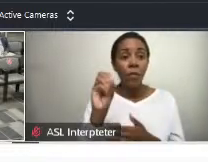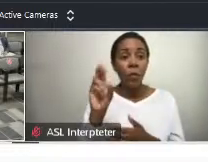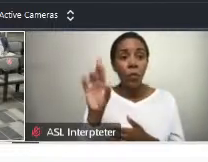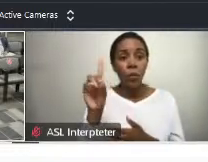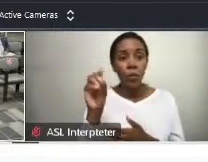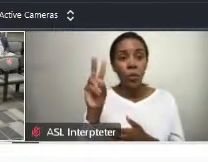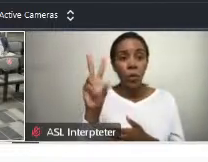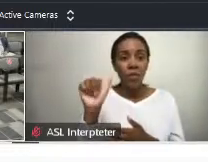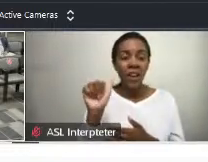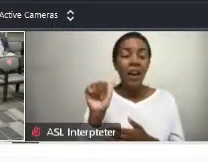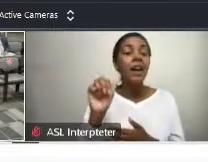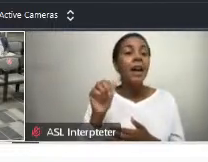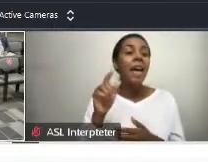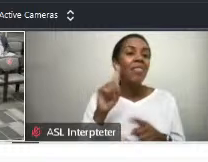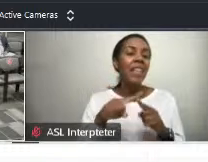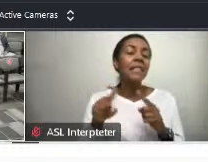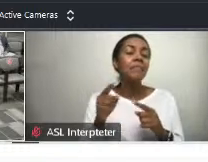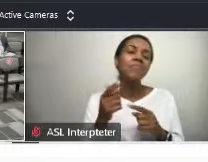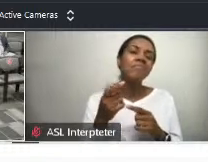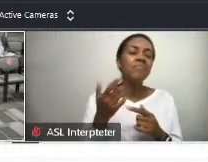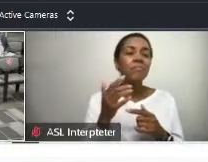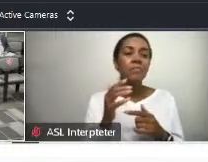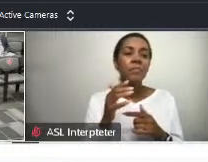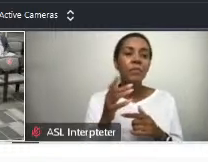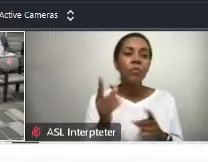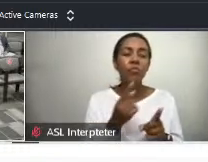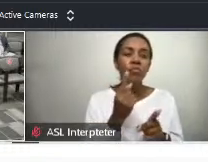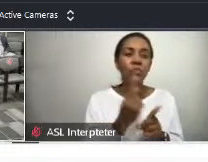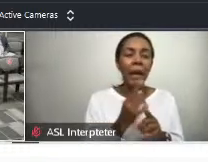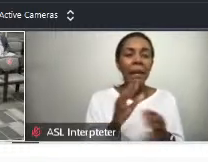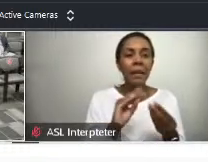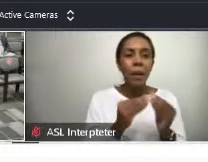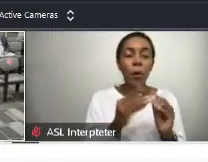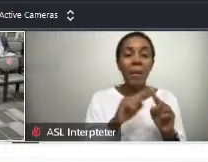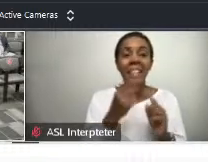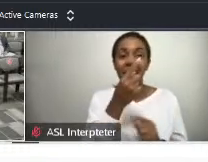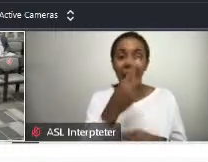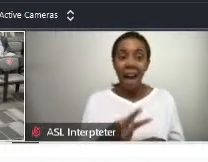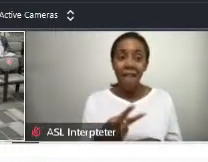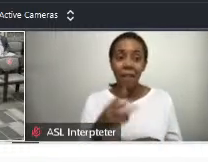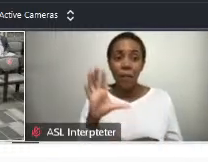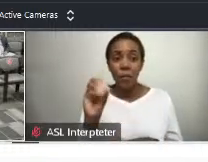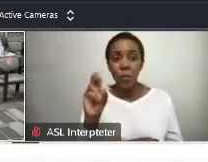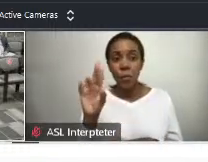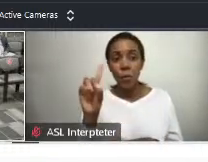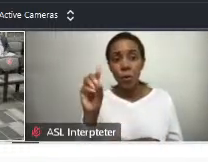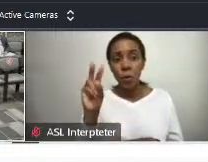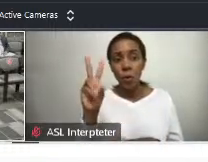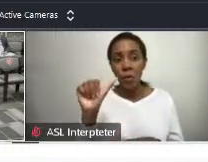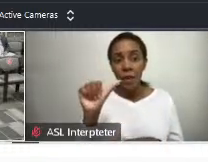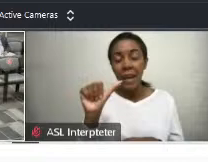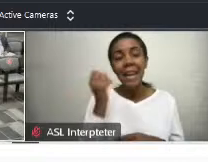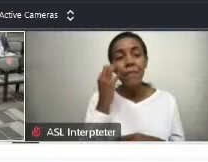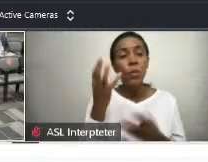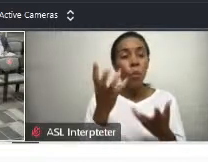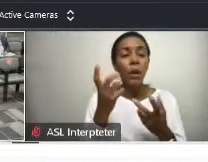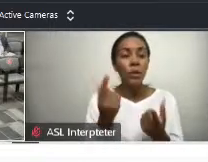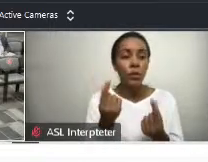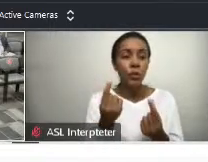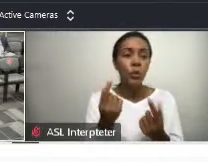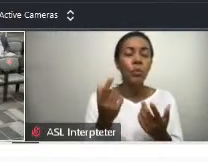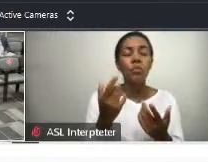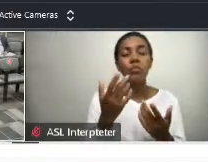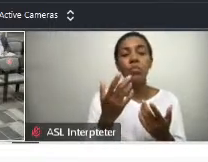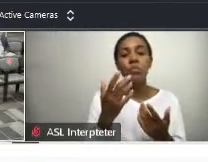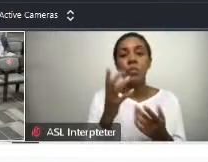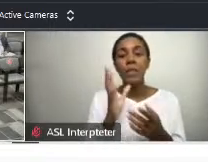a conservative number, but that includes half of Cordova that's in the county. So if you wanted to do just the incorporated parts, it's probably half that